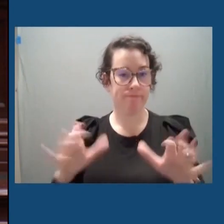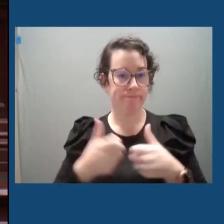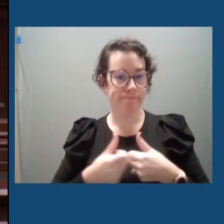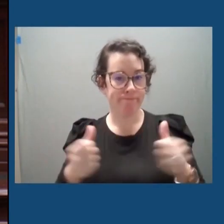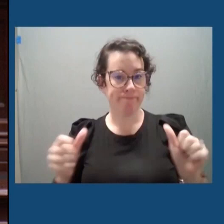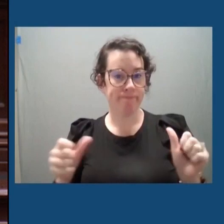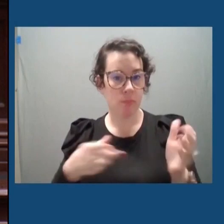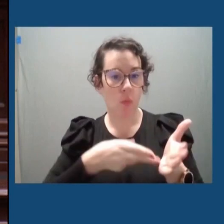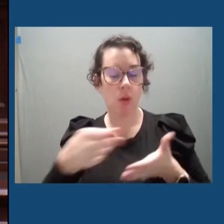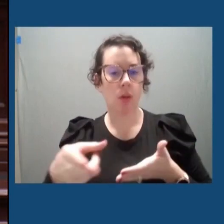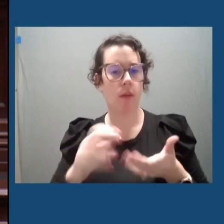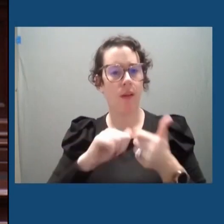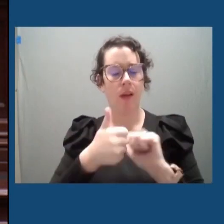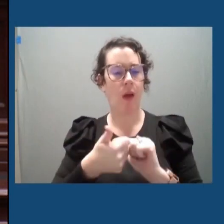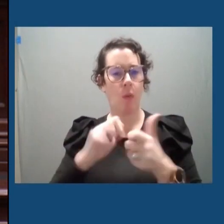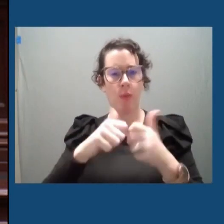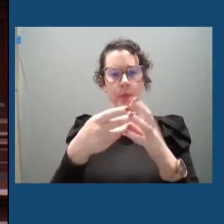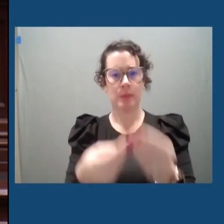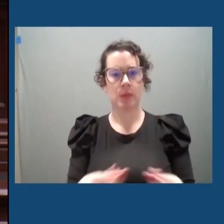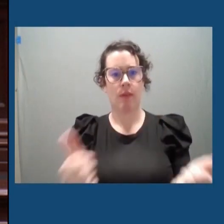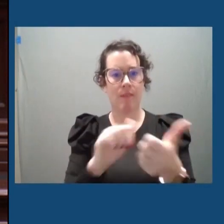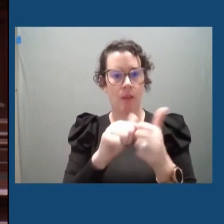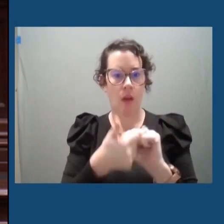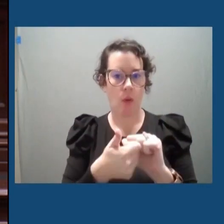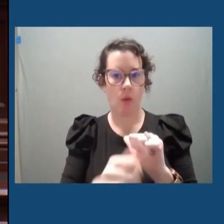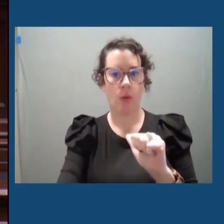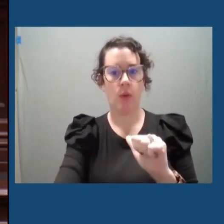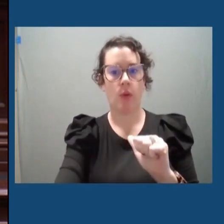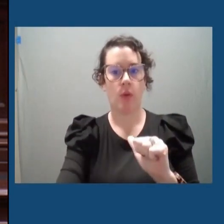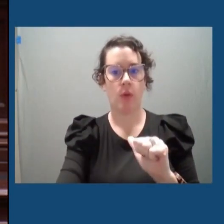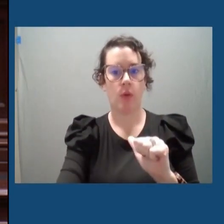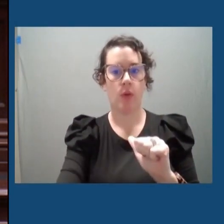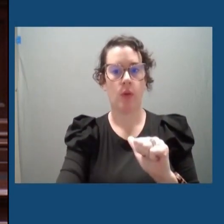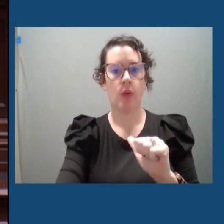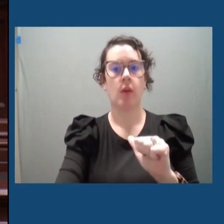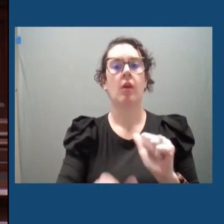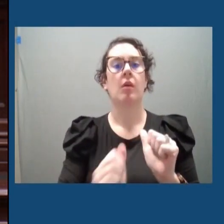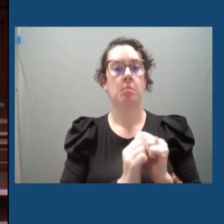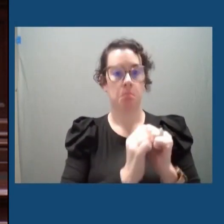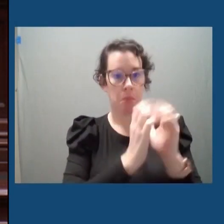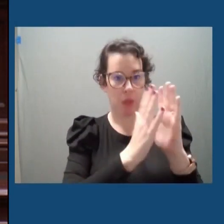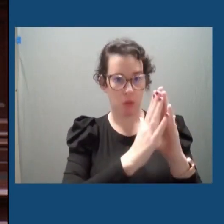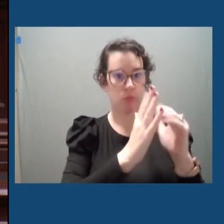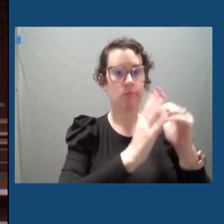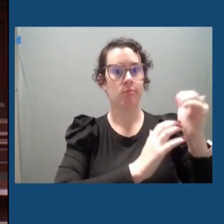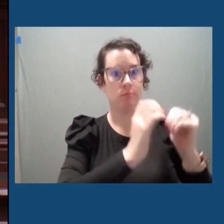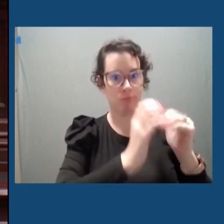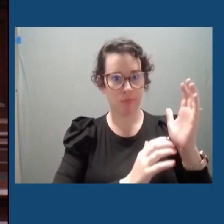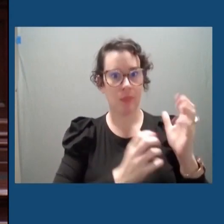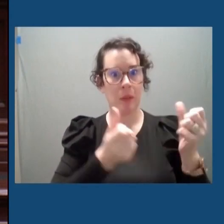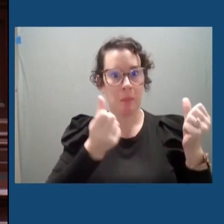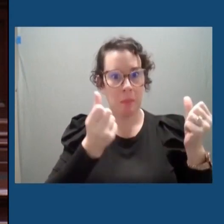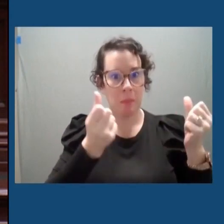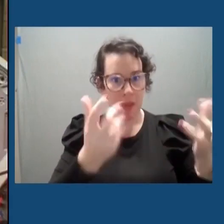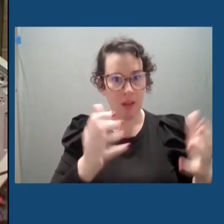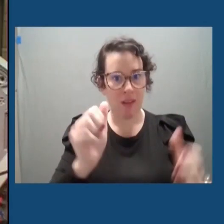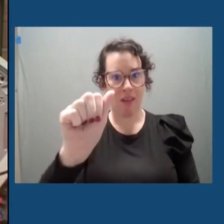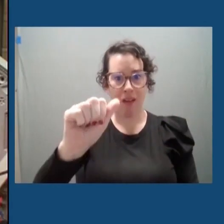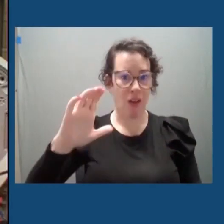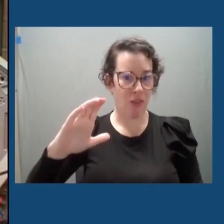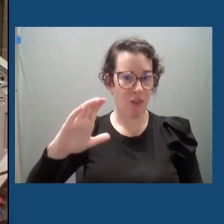that'll solve this problem is building hundreds and hundreds of thousands of homes.